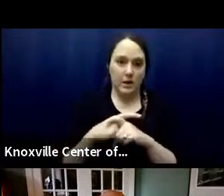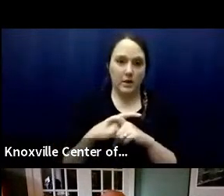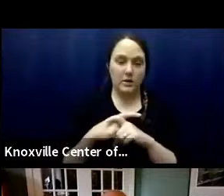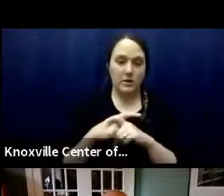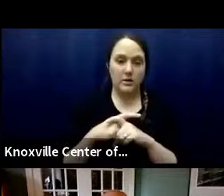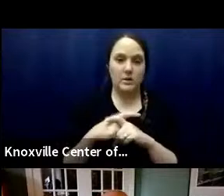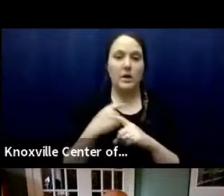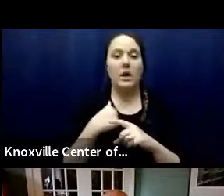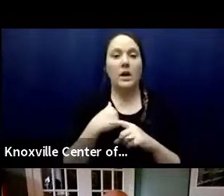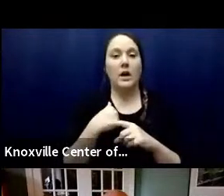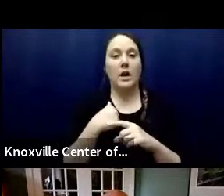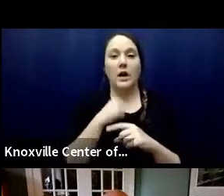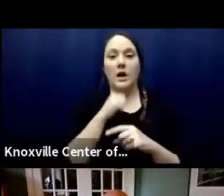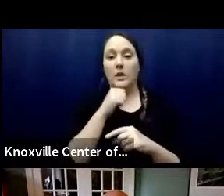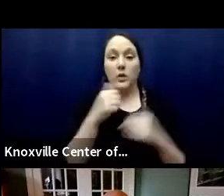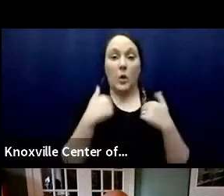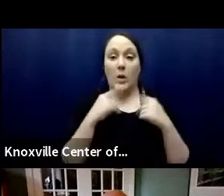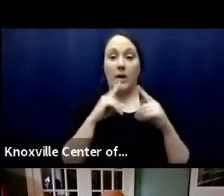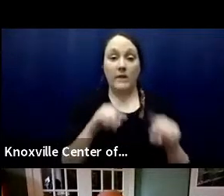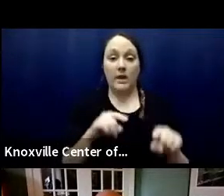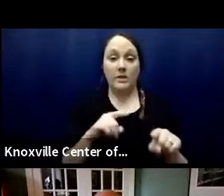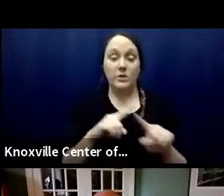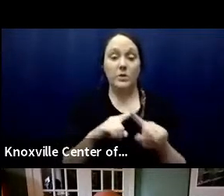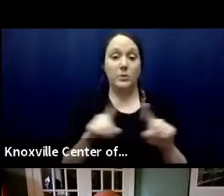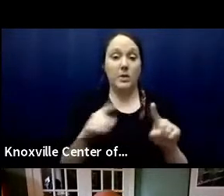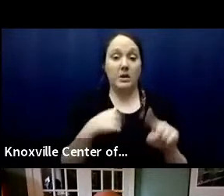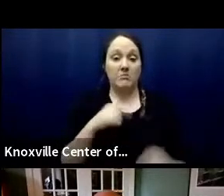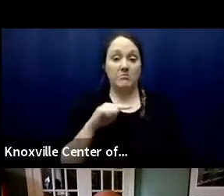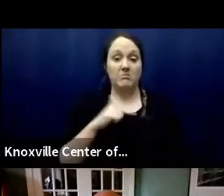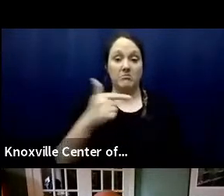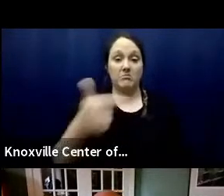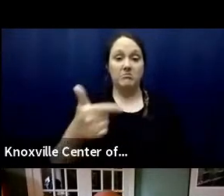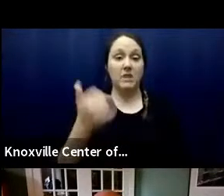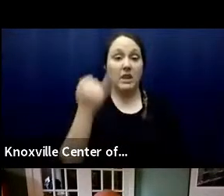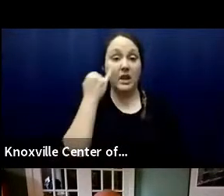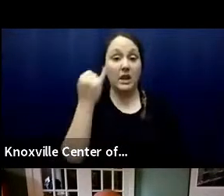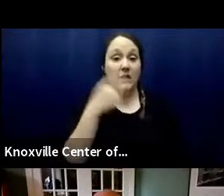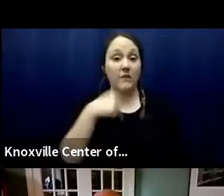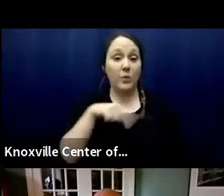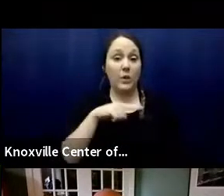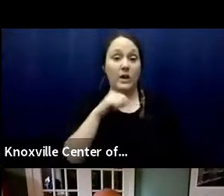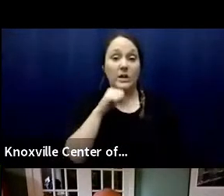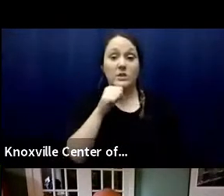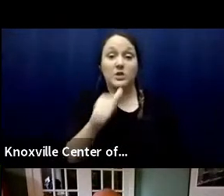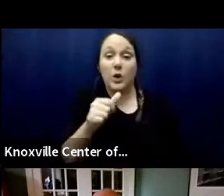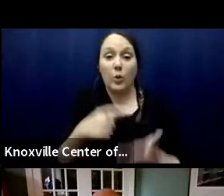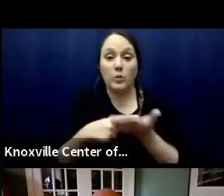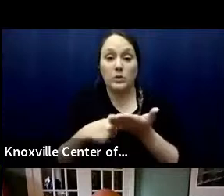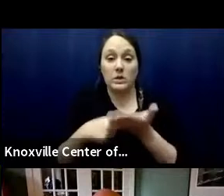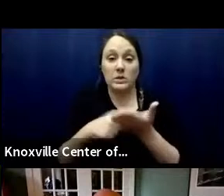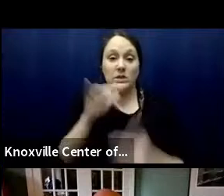I don't have that answer, but I turn that over to, I think if we don't discuss that, then